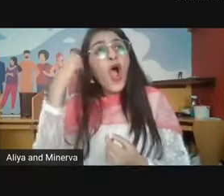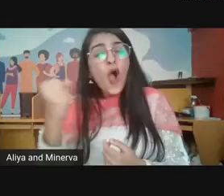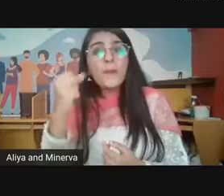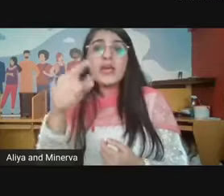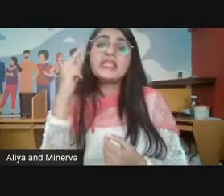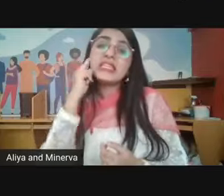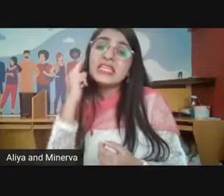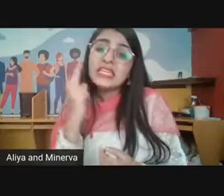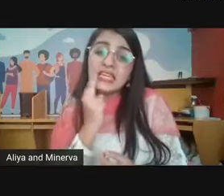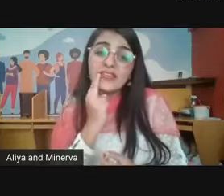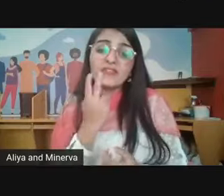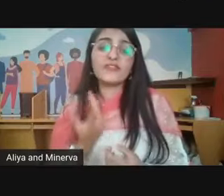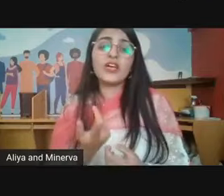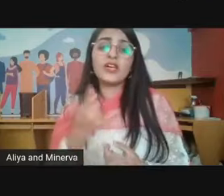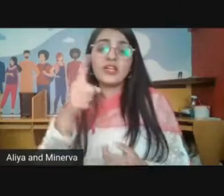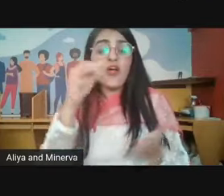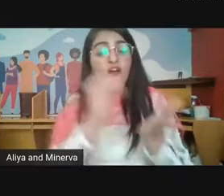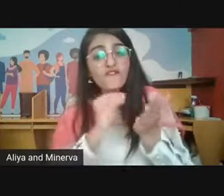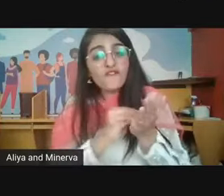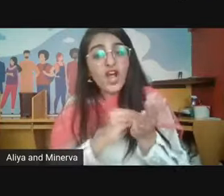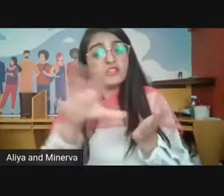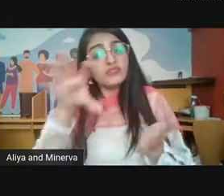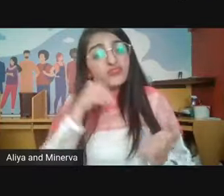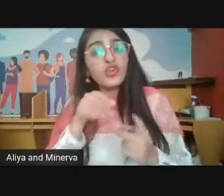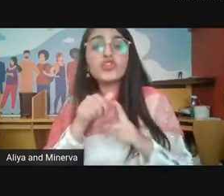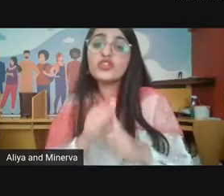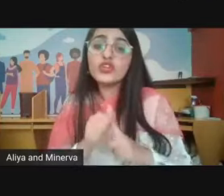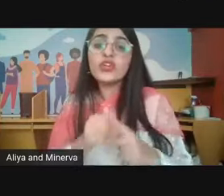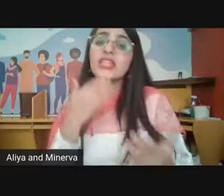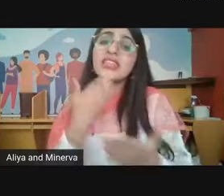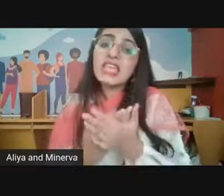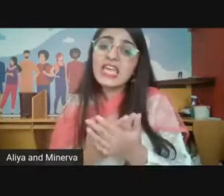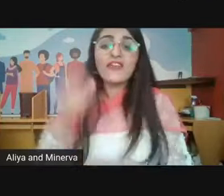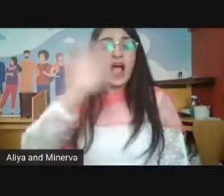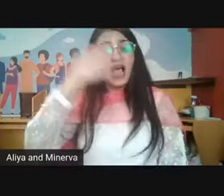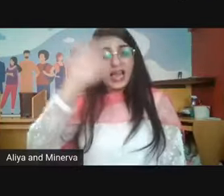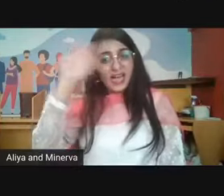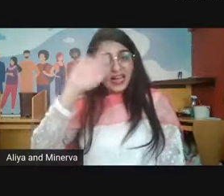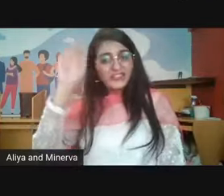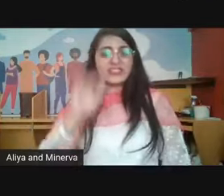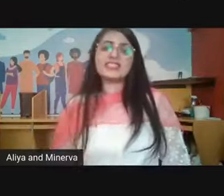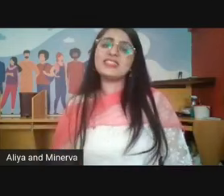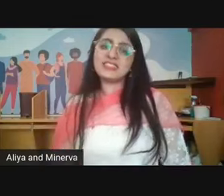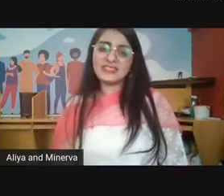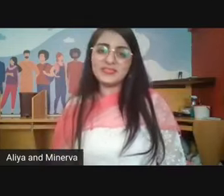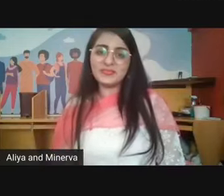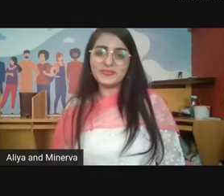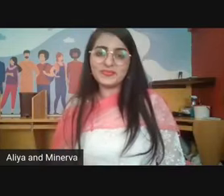community especially could take advantage from this session. Thank you. Allah Hafiz.